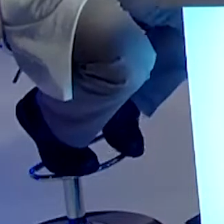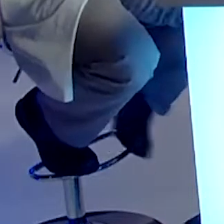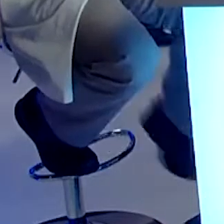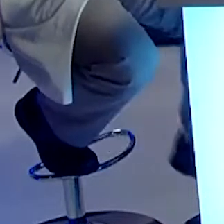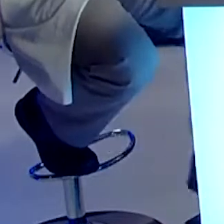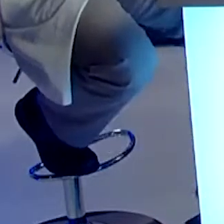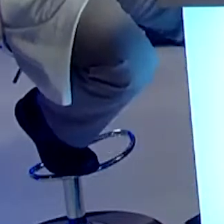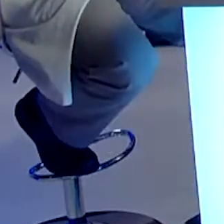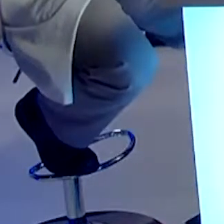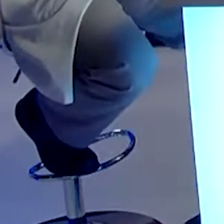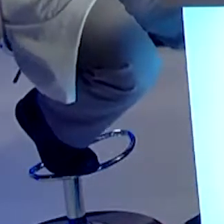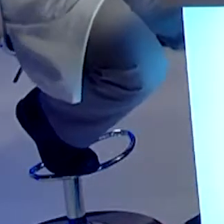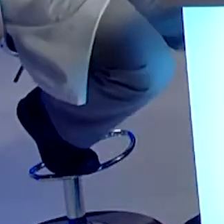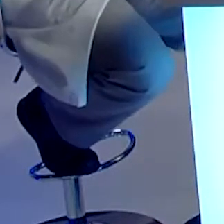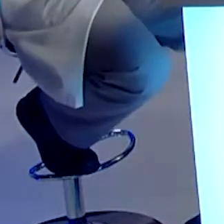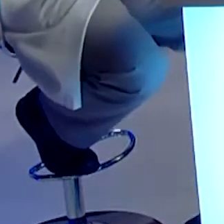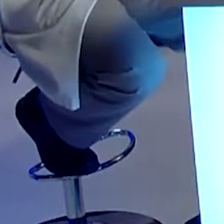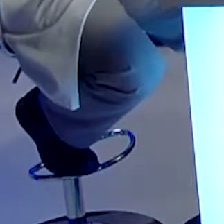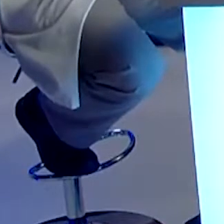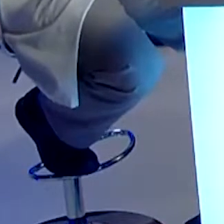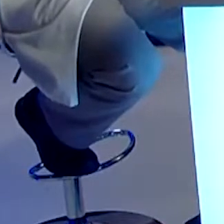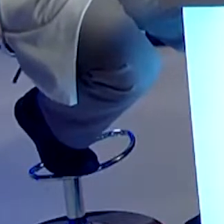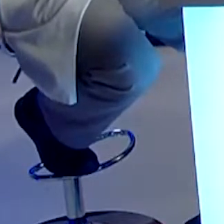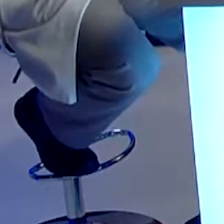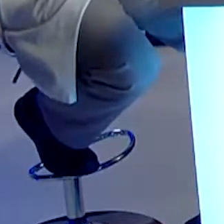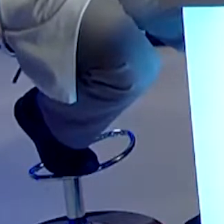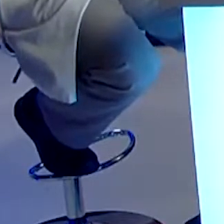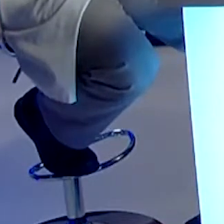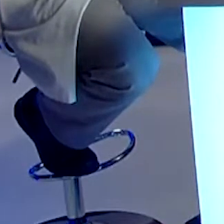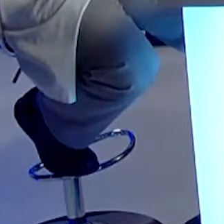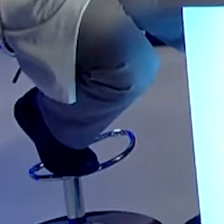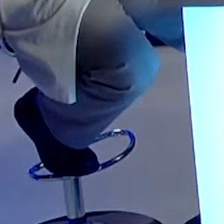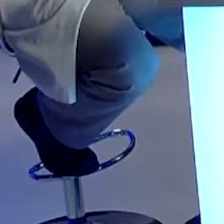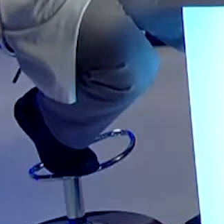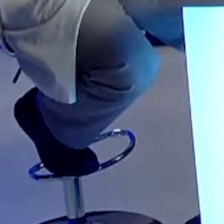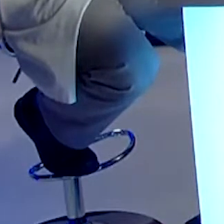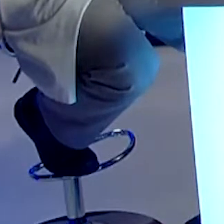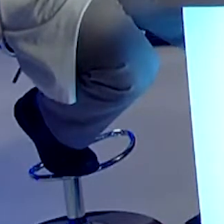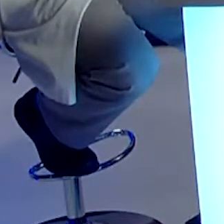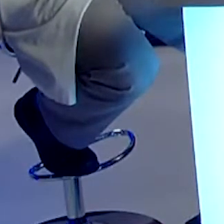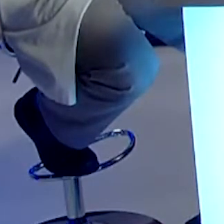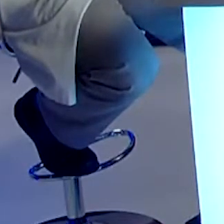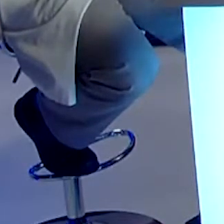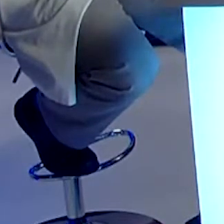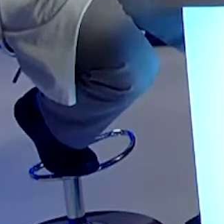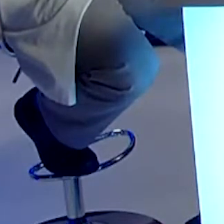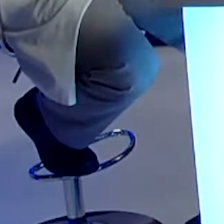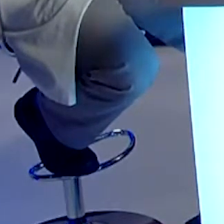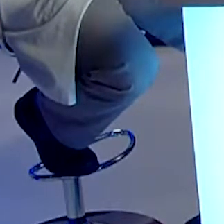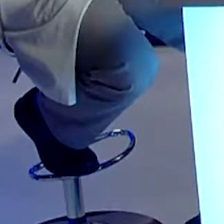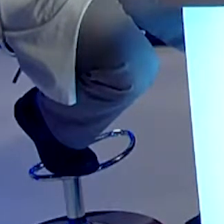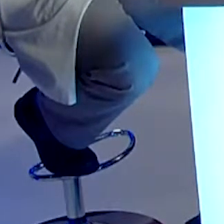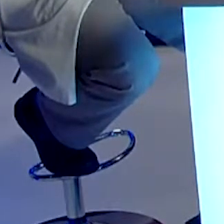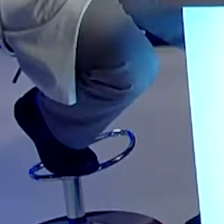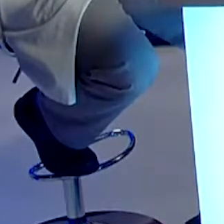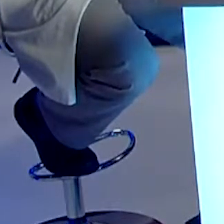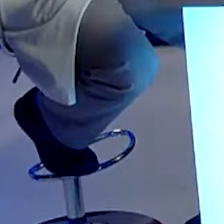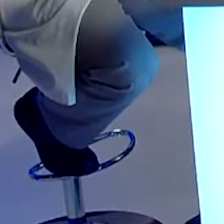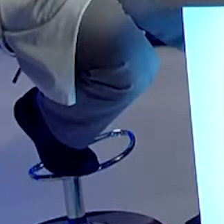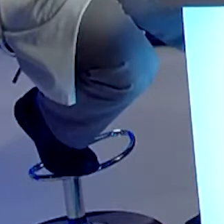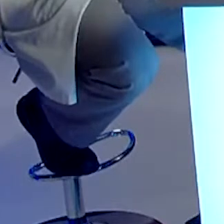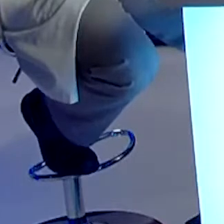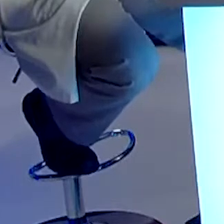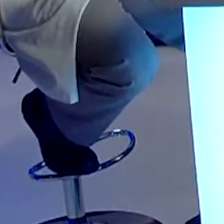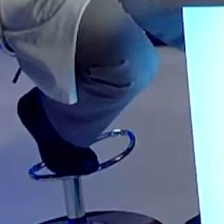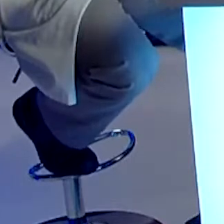questions about the COVID-19 crisis on a regular basis. To my right is Dana Hawkinson, our medical director of